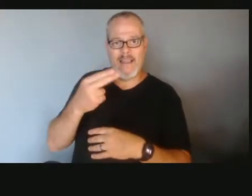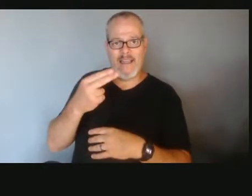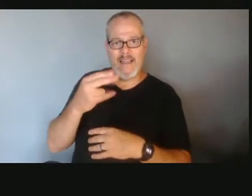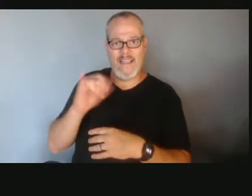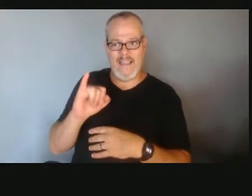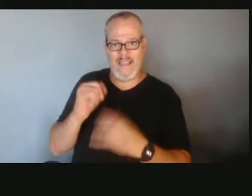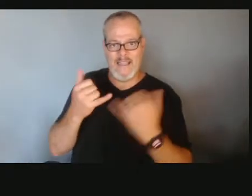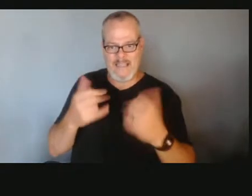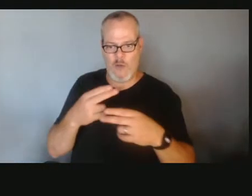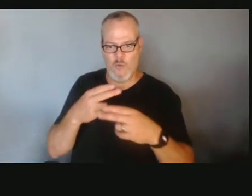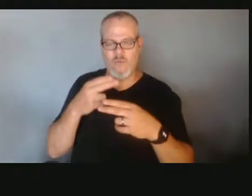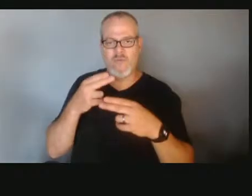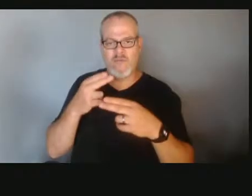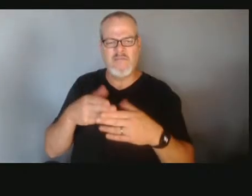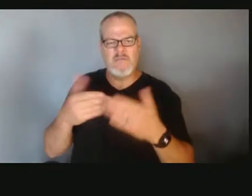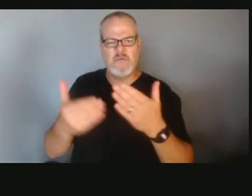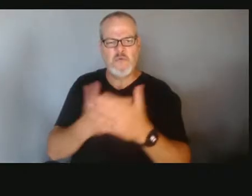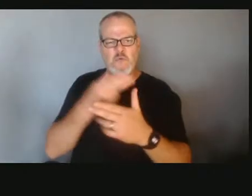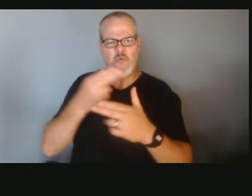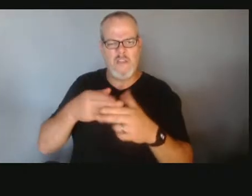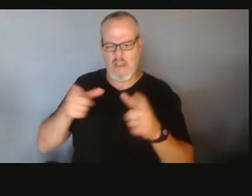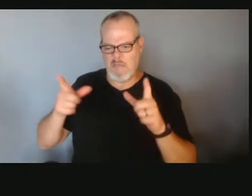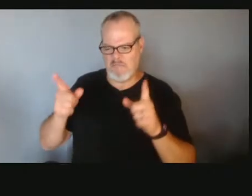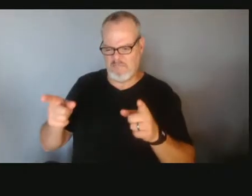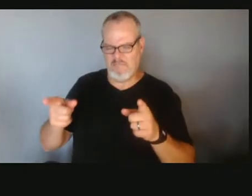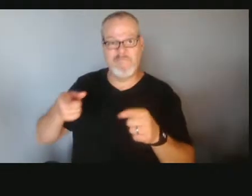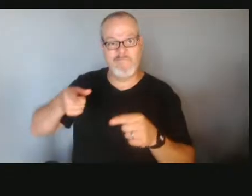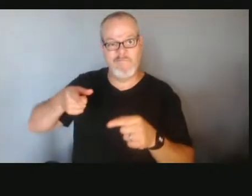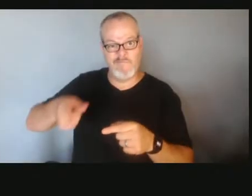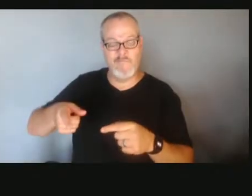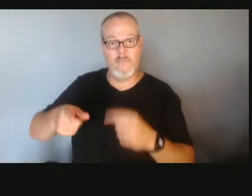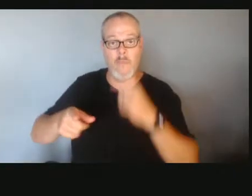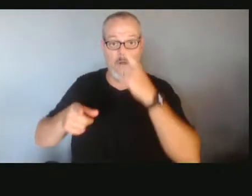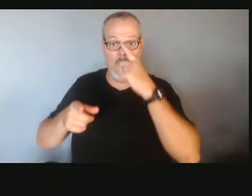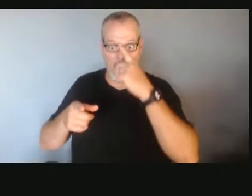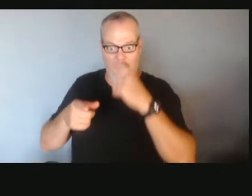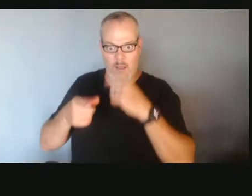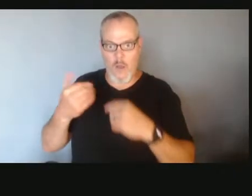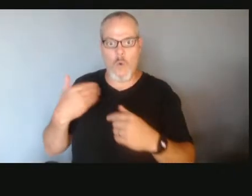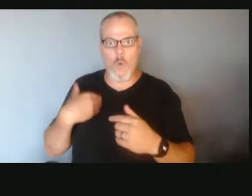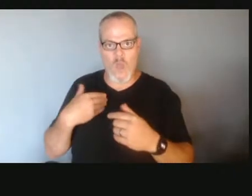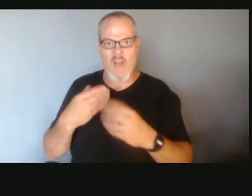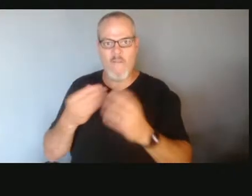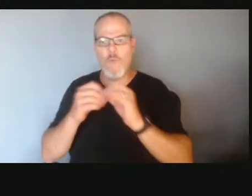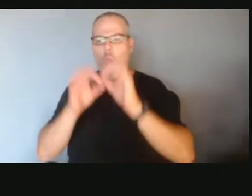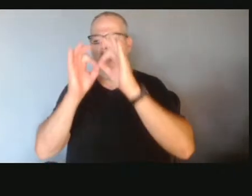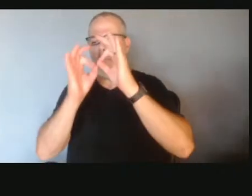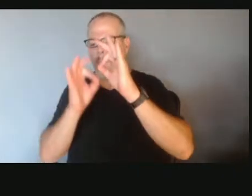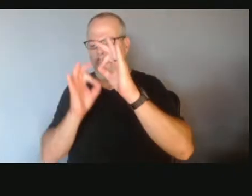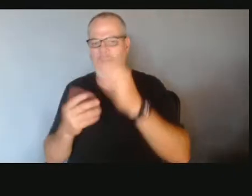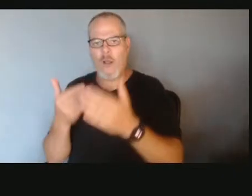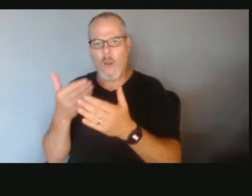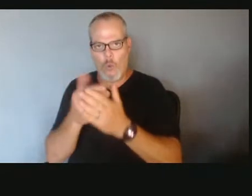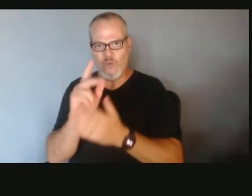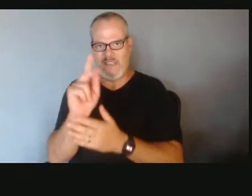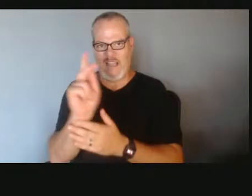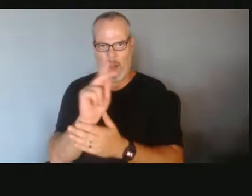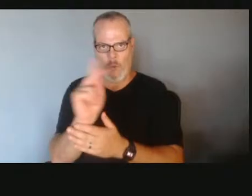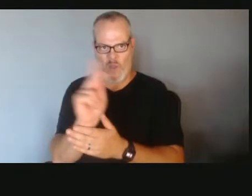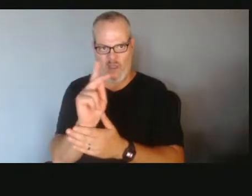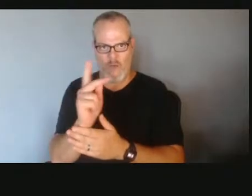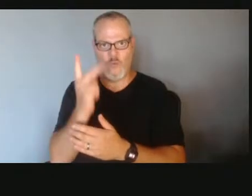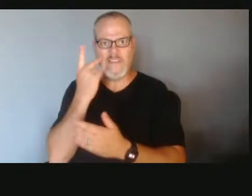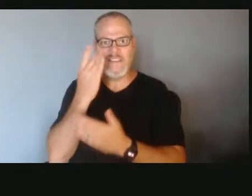as Kamaiahu Kanaloa. And then we have a little bit more of a string towards Kīlauea as well. So those are the patterns of the deep events